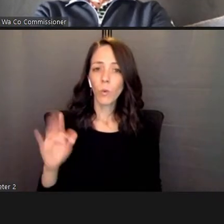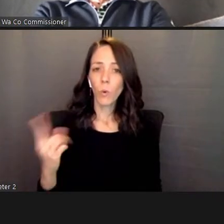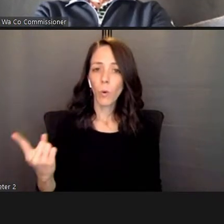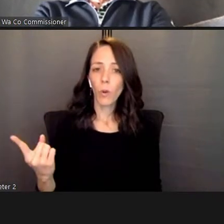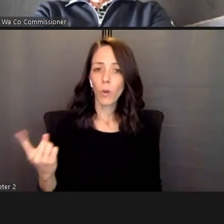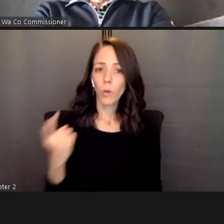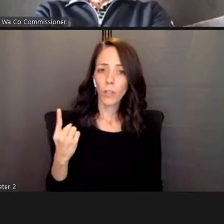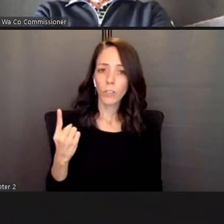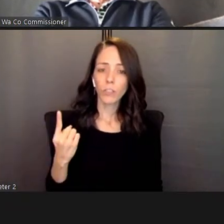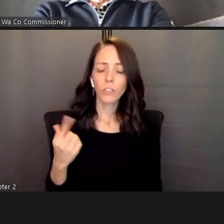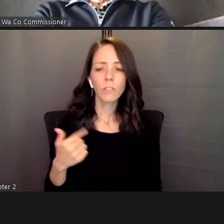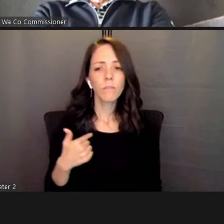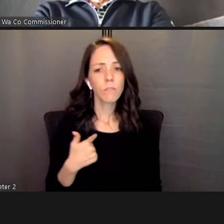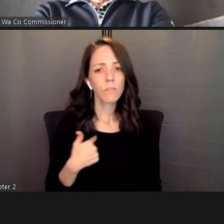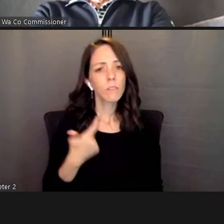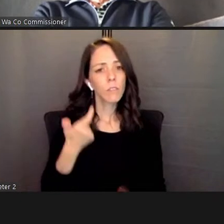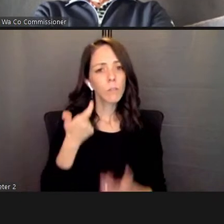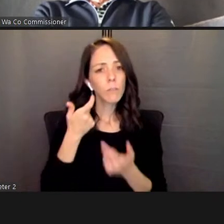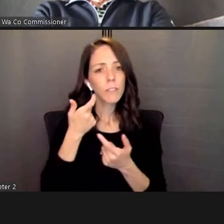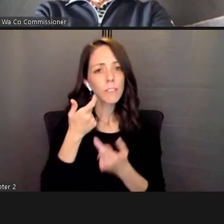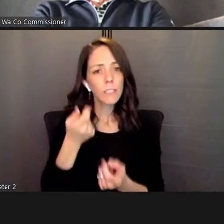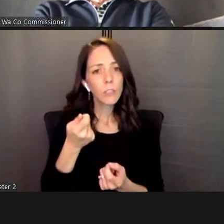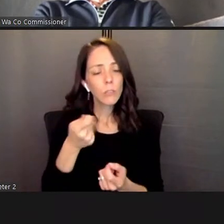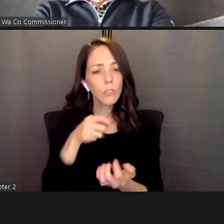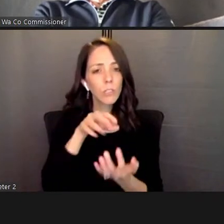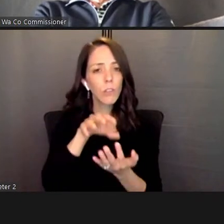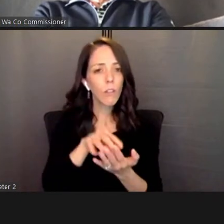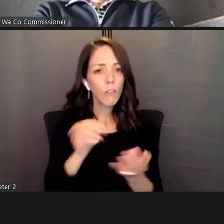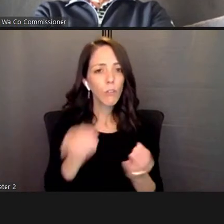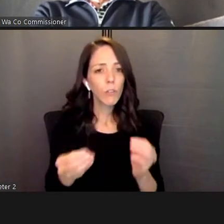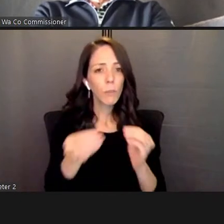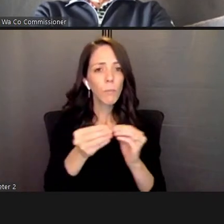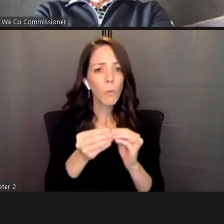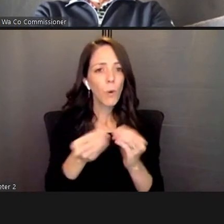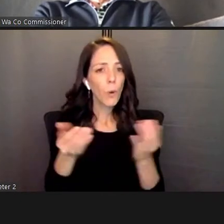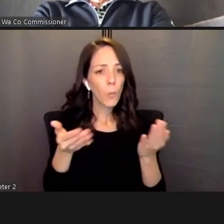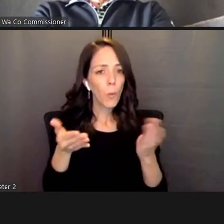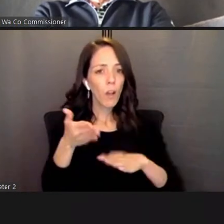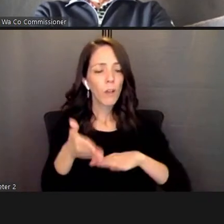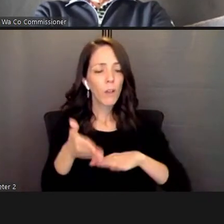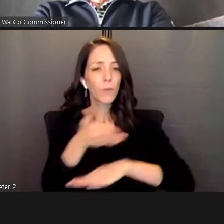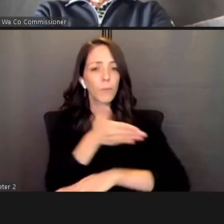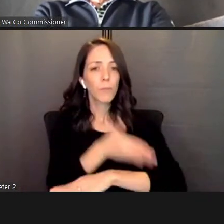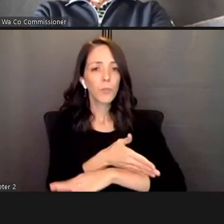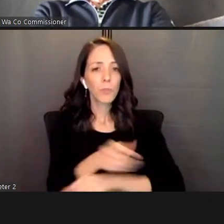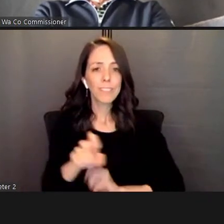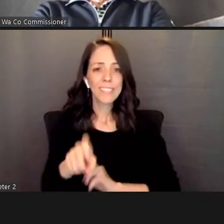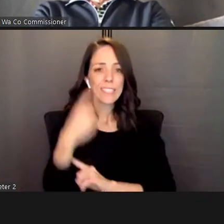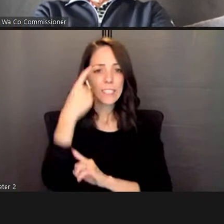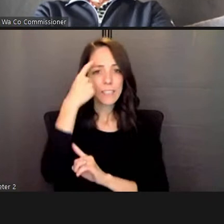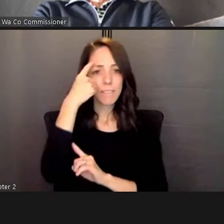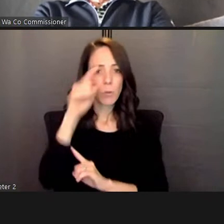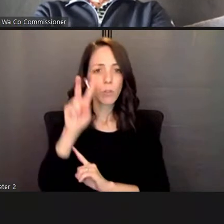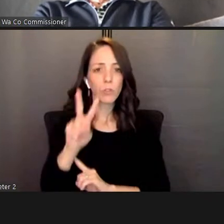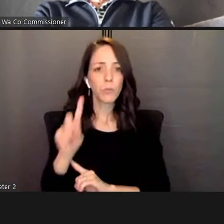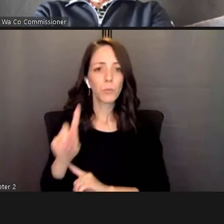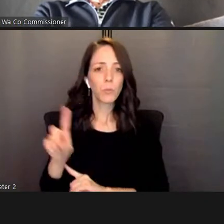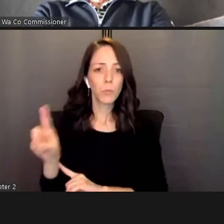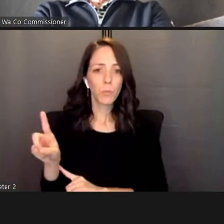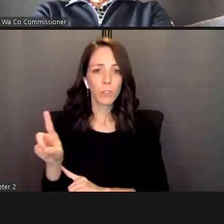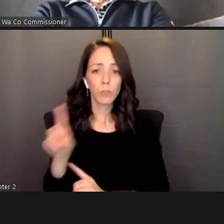I'm interested in learning more of what improvements that you have in mind. I will be